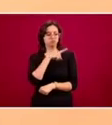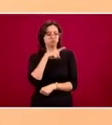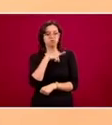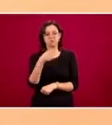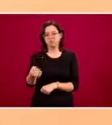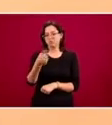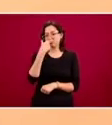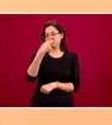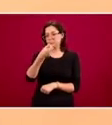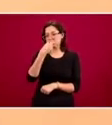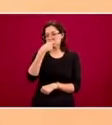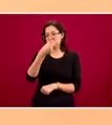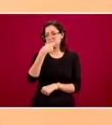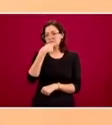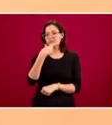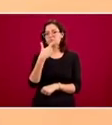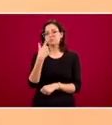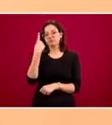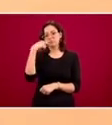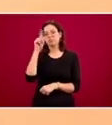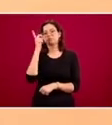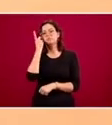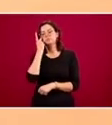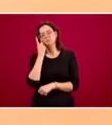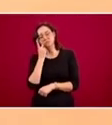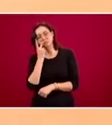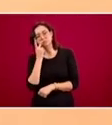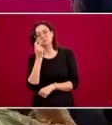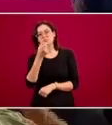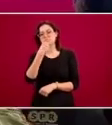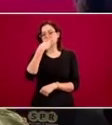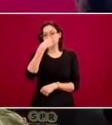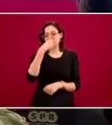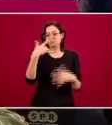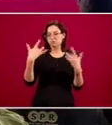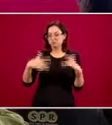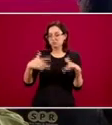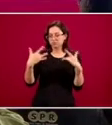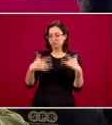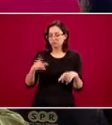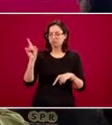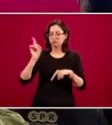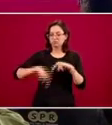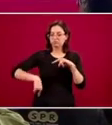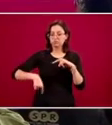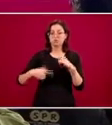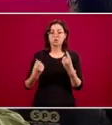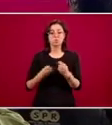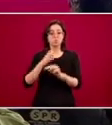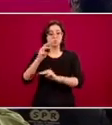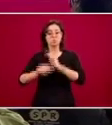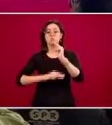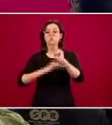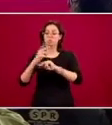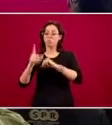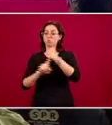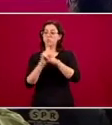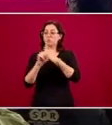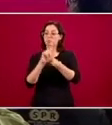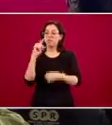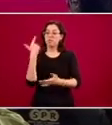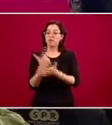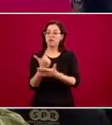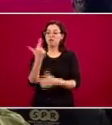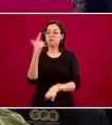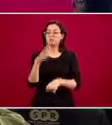under stress, a big problem that we see is auto or self medication to deal